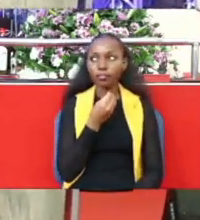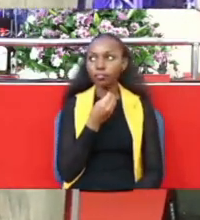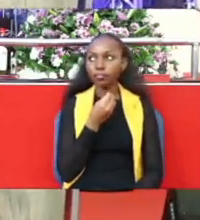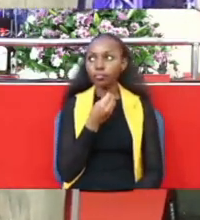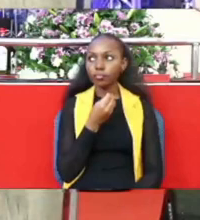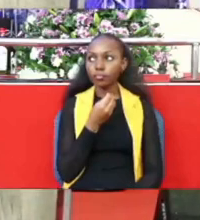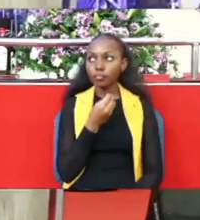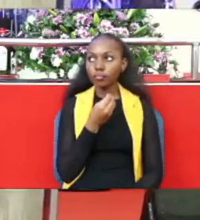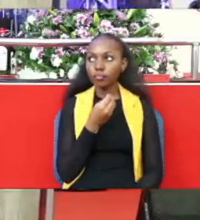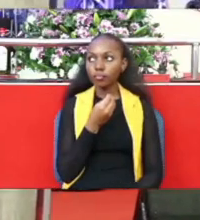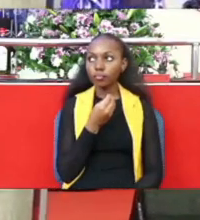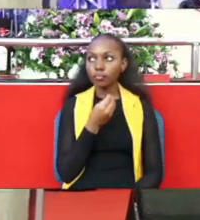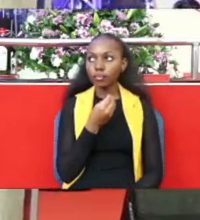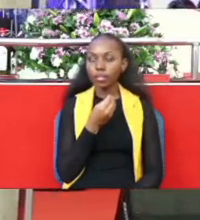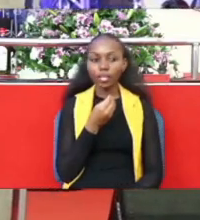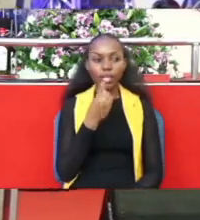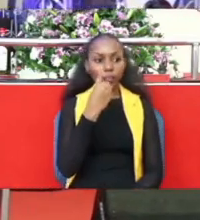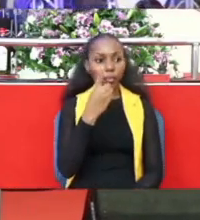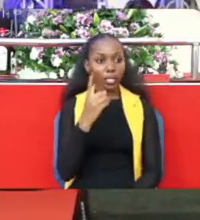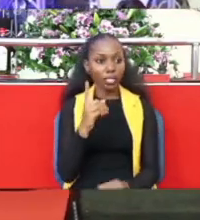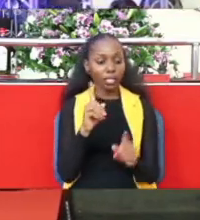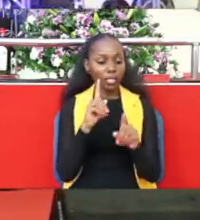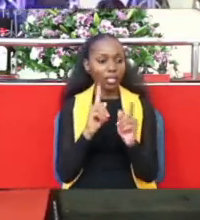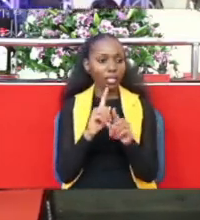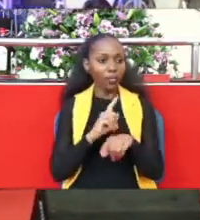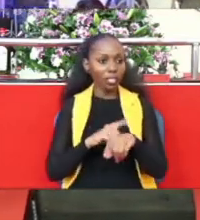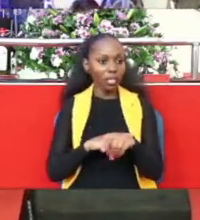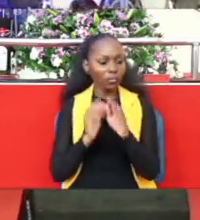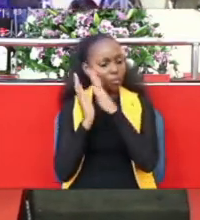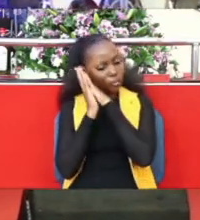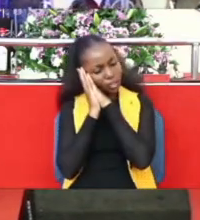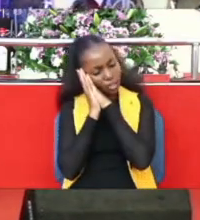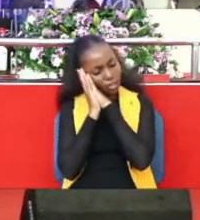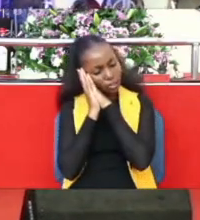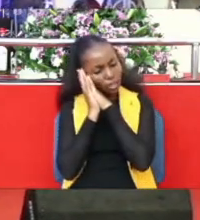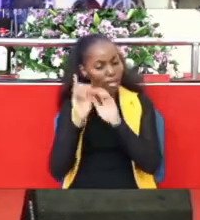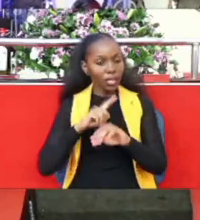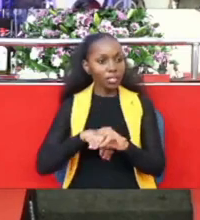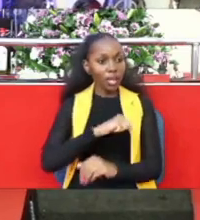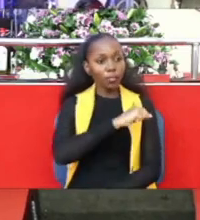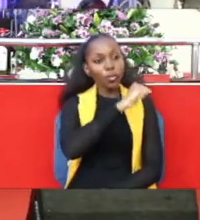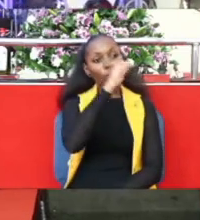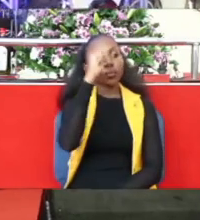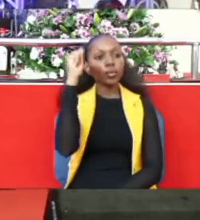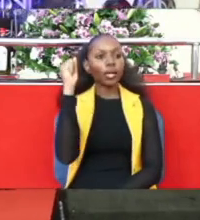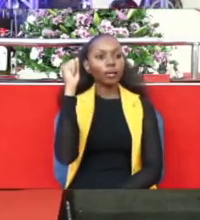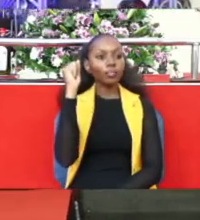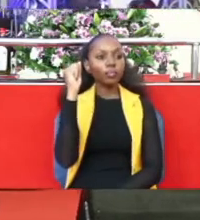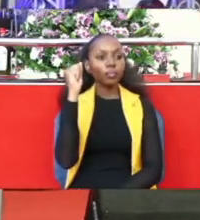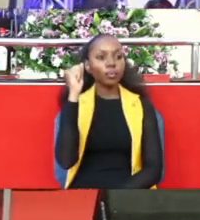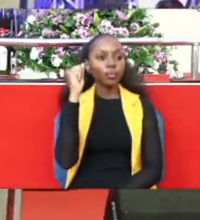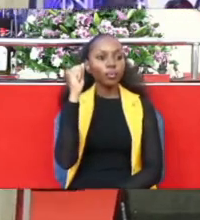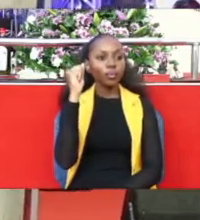time he was asleep. Na siku moja alikuwa amelala. And so when he woke up, na alipoamka, he discovered that the devil had